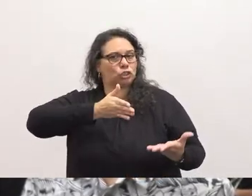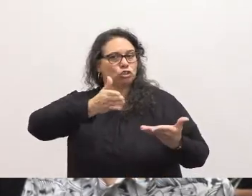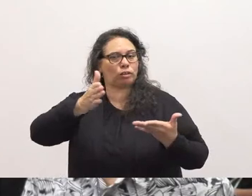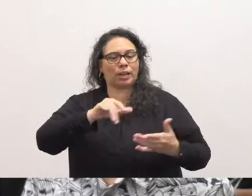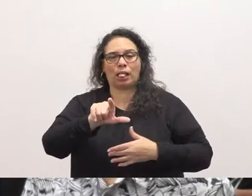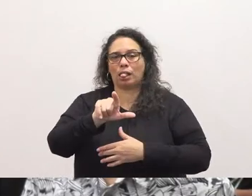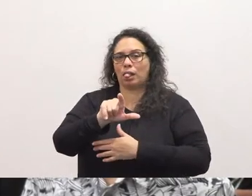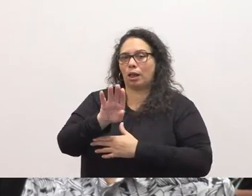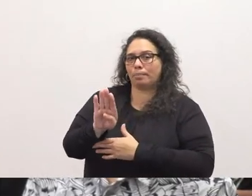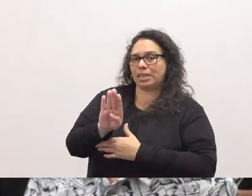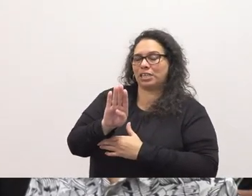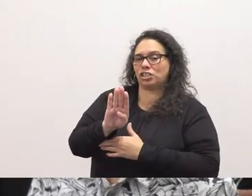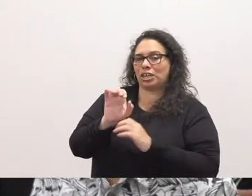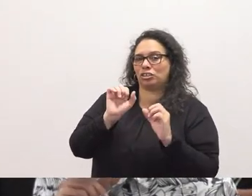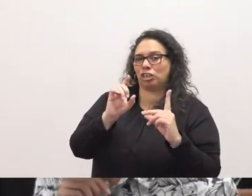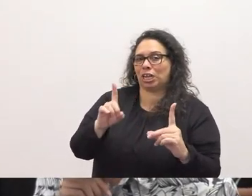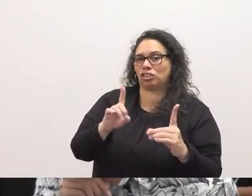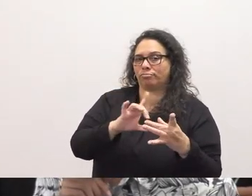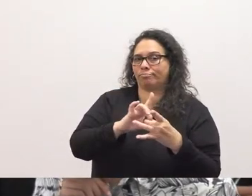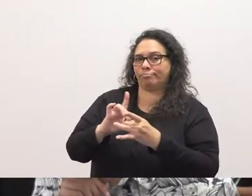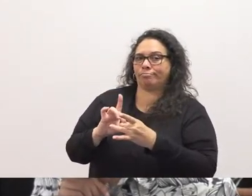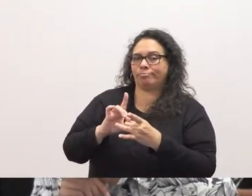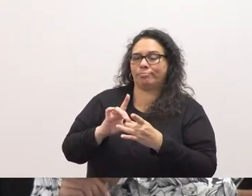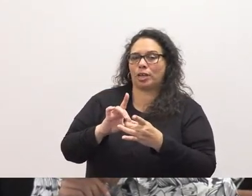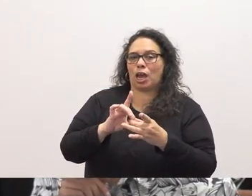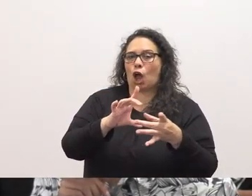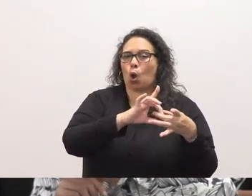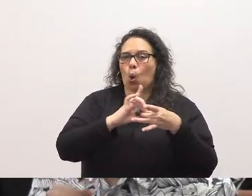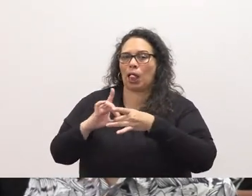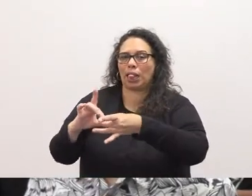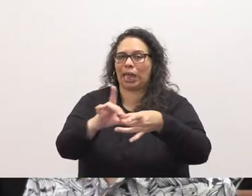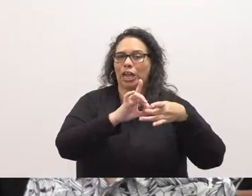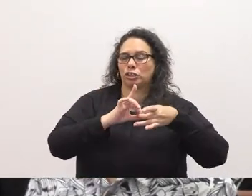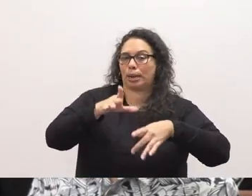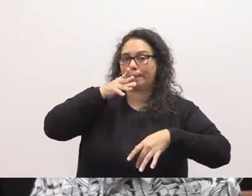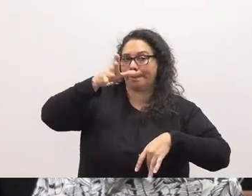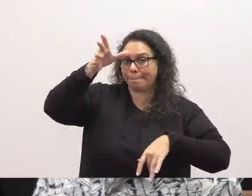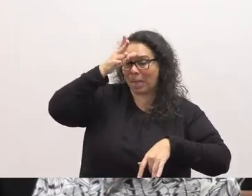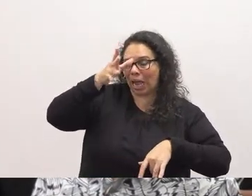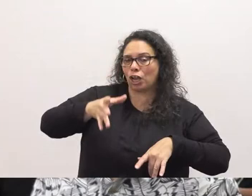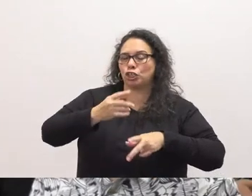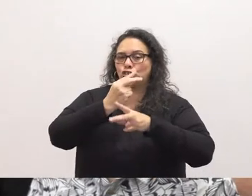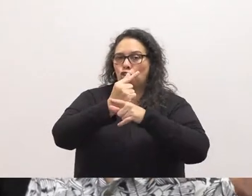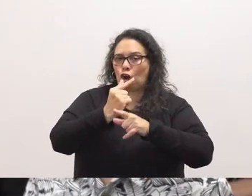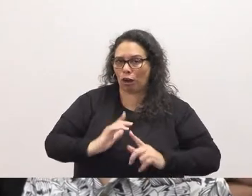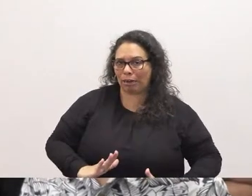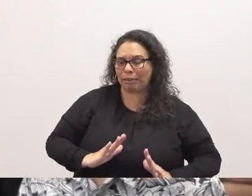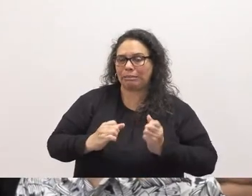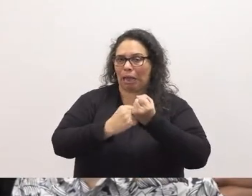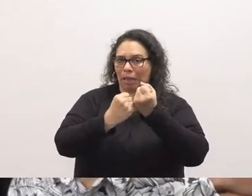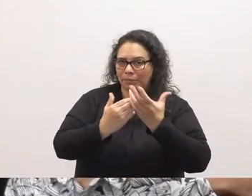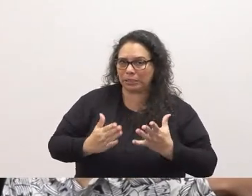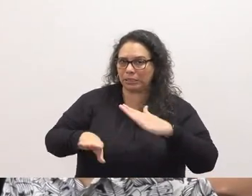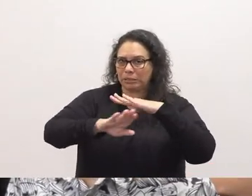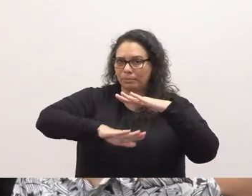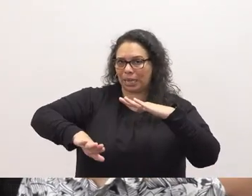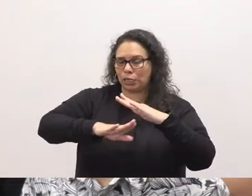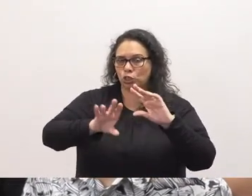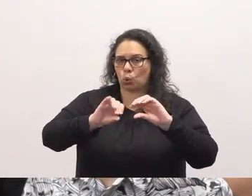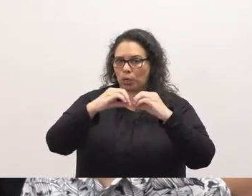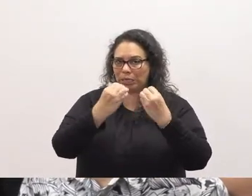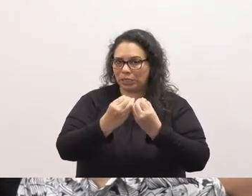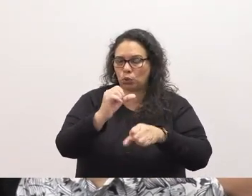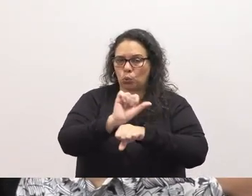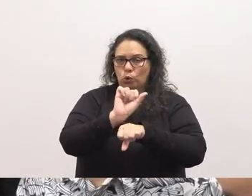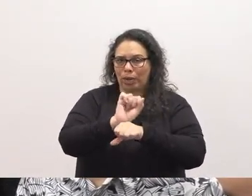Beach Education Connection, a coalition of parents, guardians, community-based, and advocacy-based organizations working on